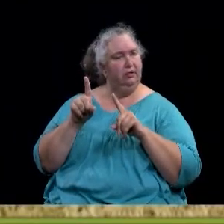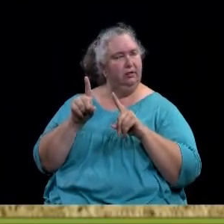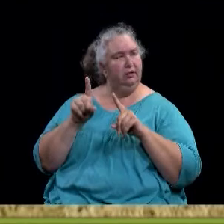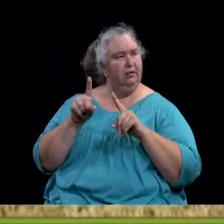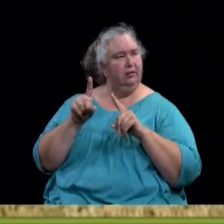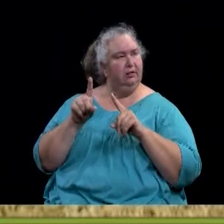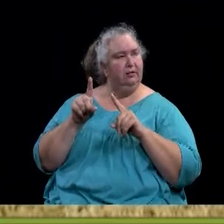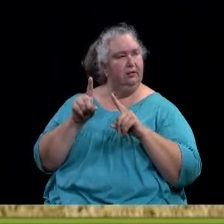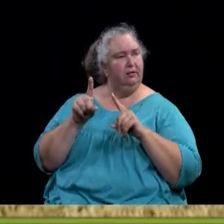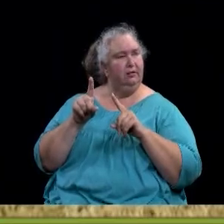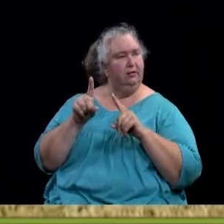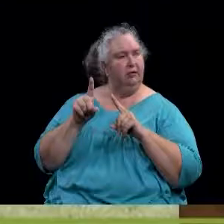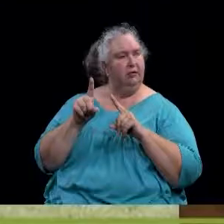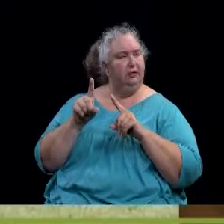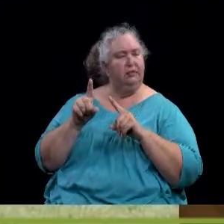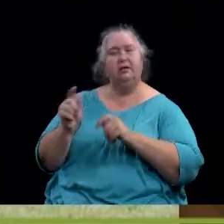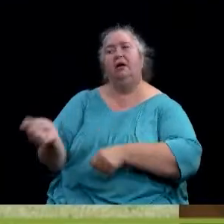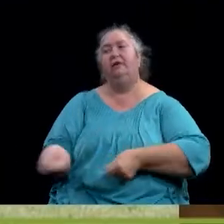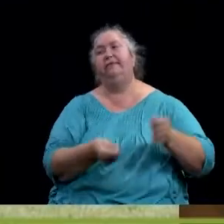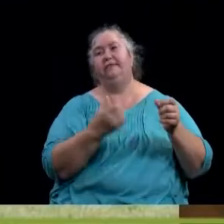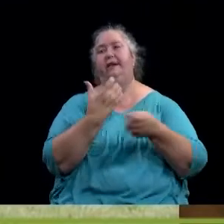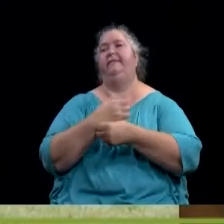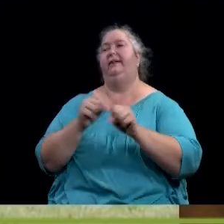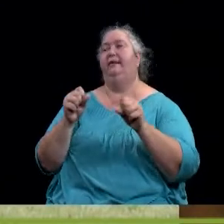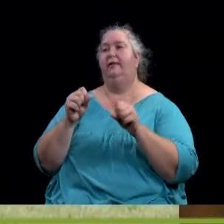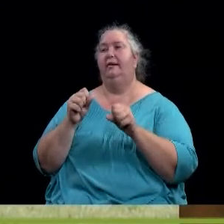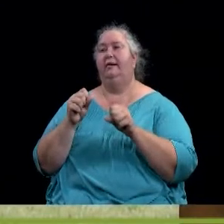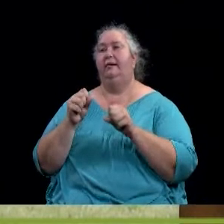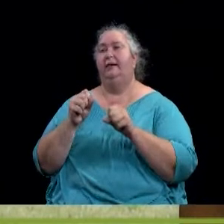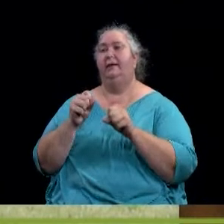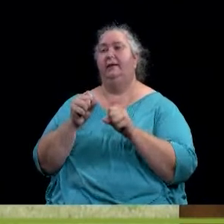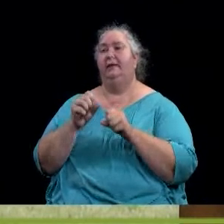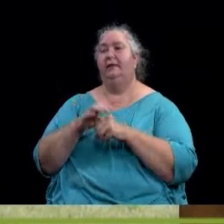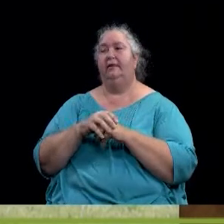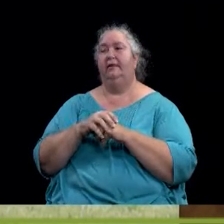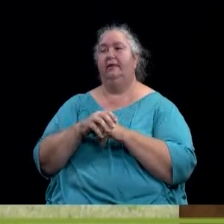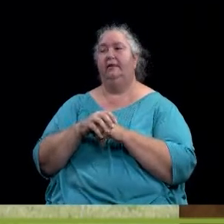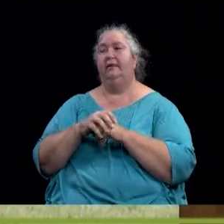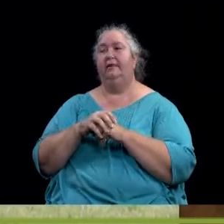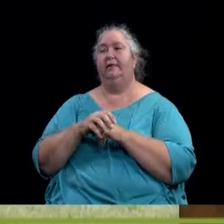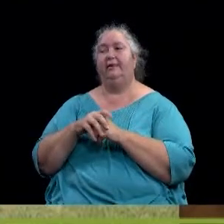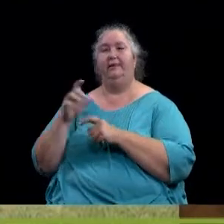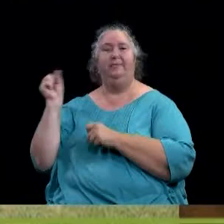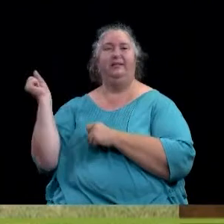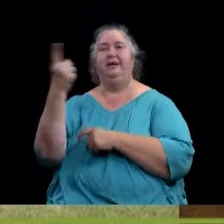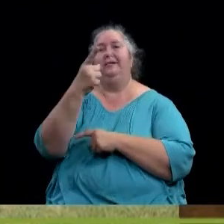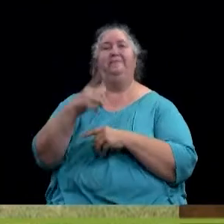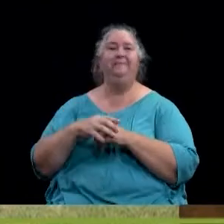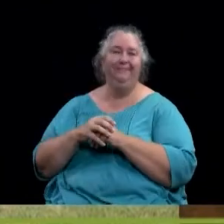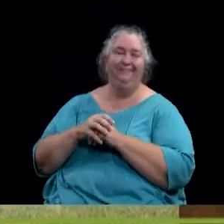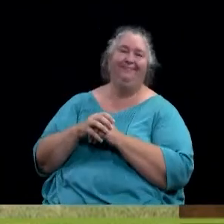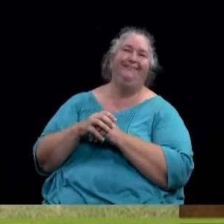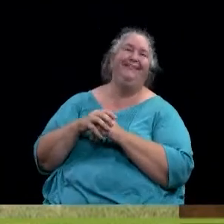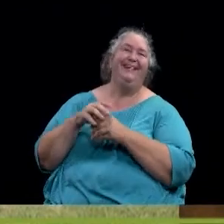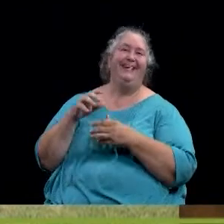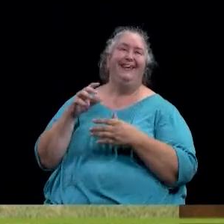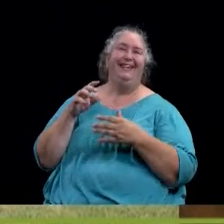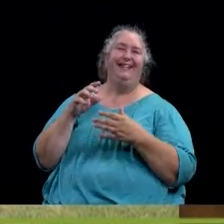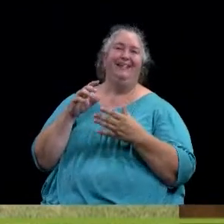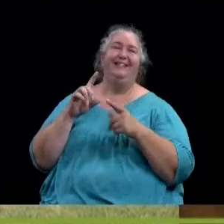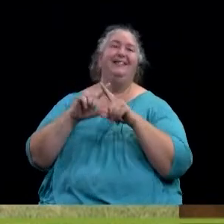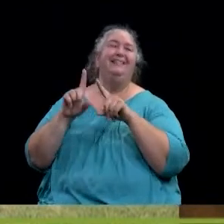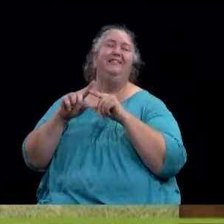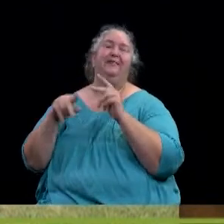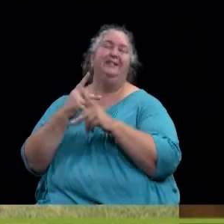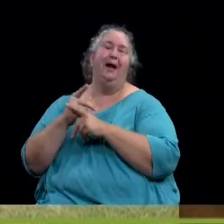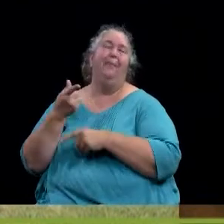Brazos Park East courses. Parks crews have been busy on the beautification project at Sul Ross Park. This project will impact all areas